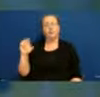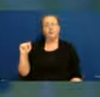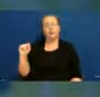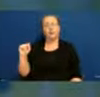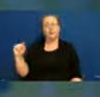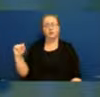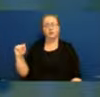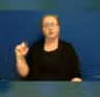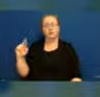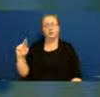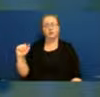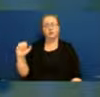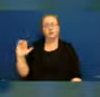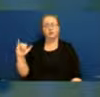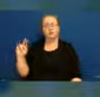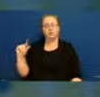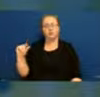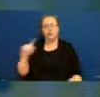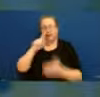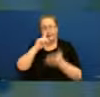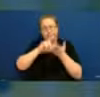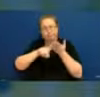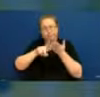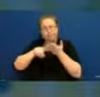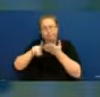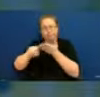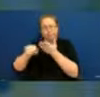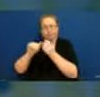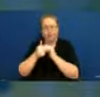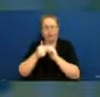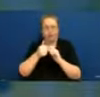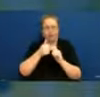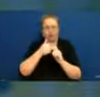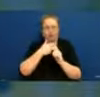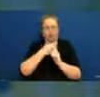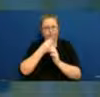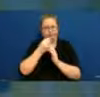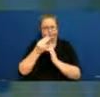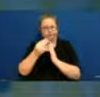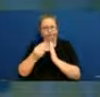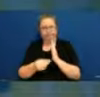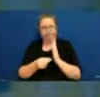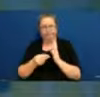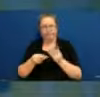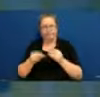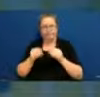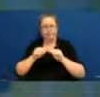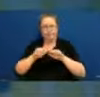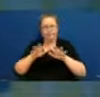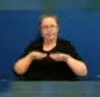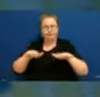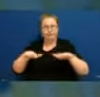about what it is that leads to transmission in our communities and